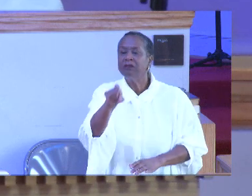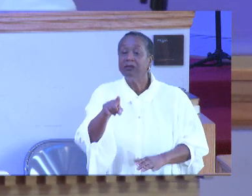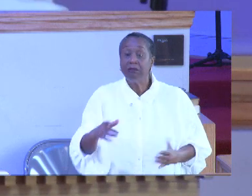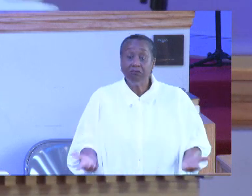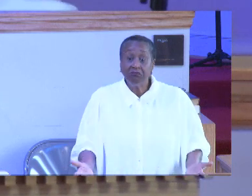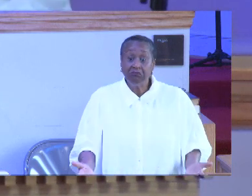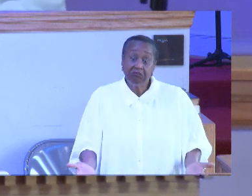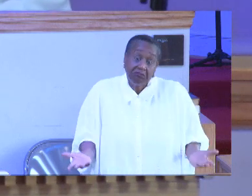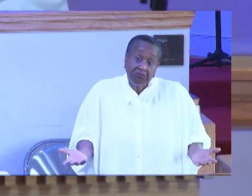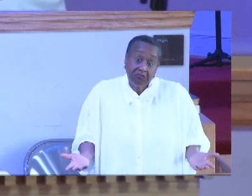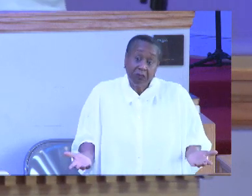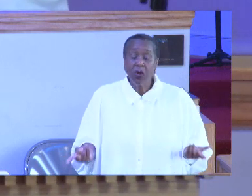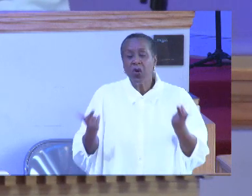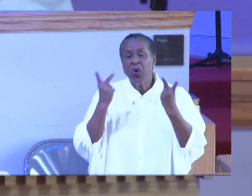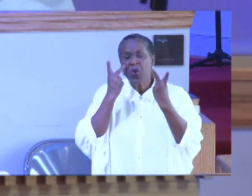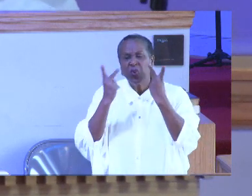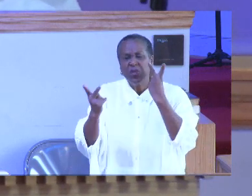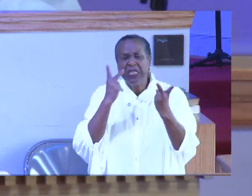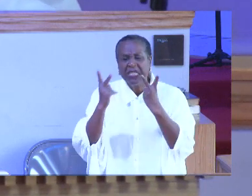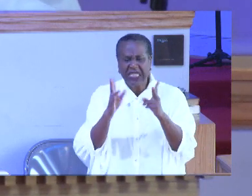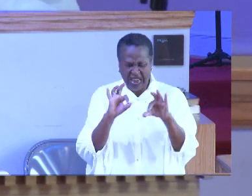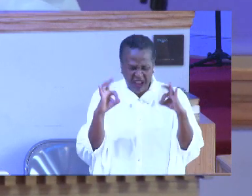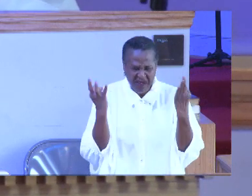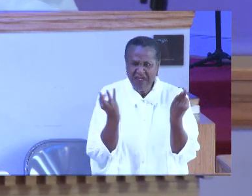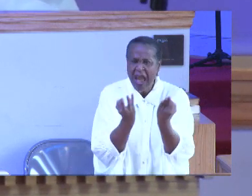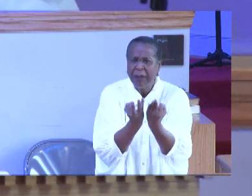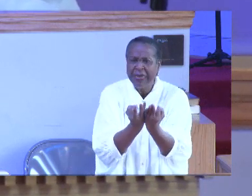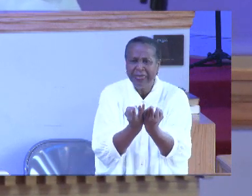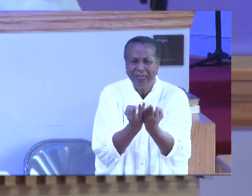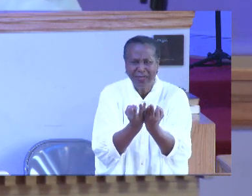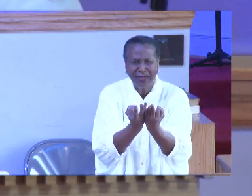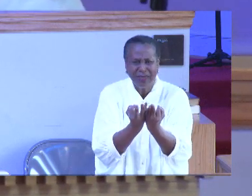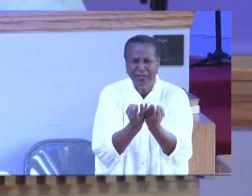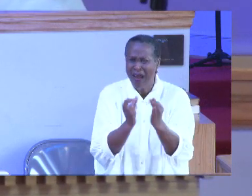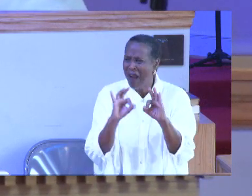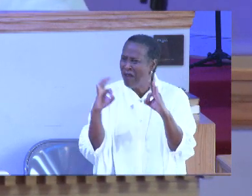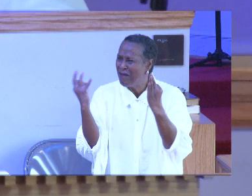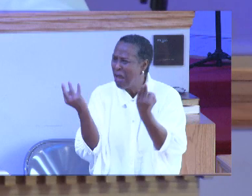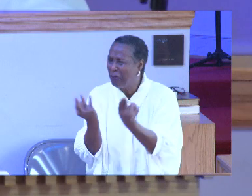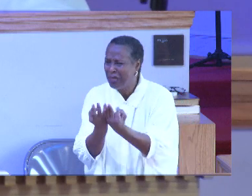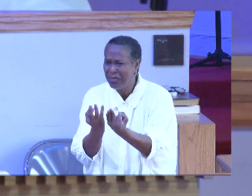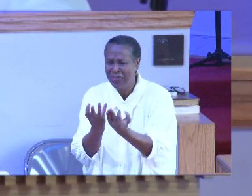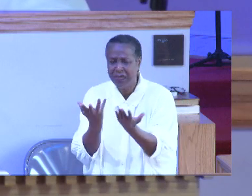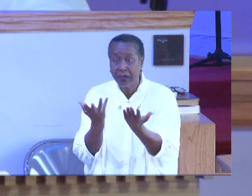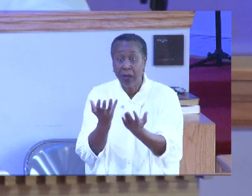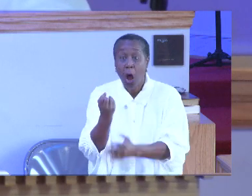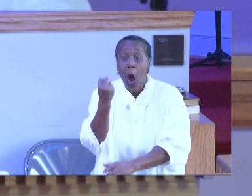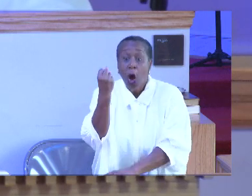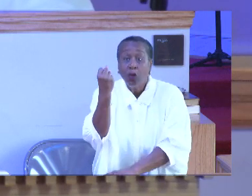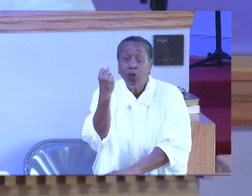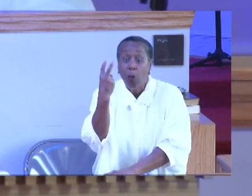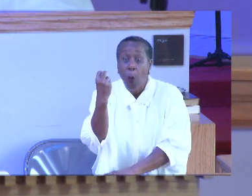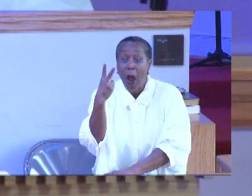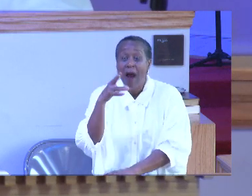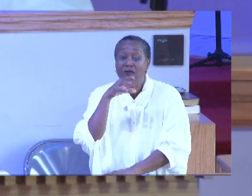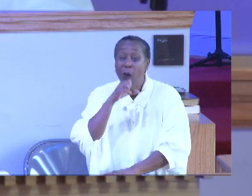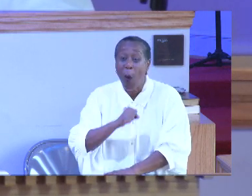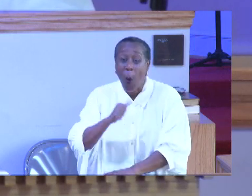When we see our families disintegrating, such that a 12-year-old little